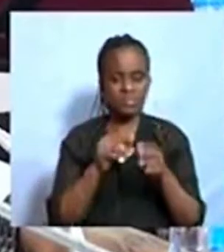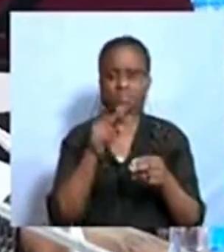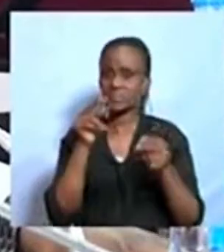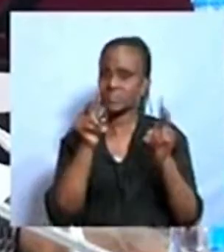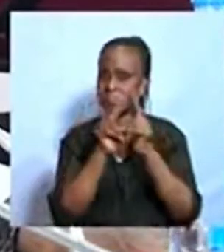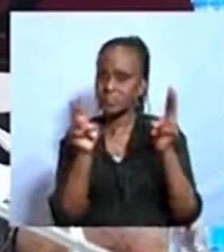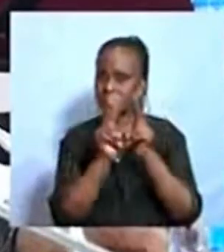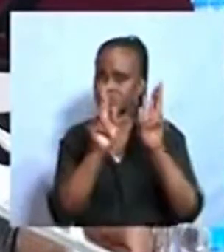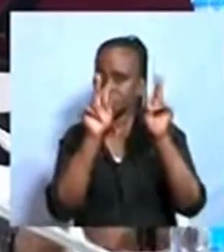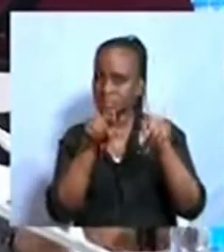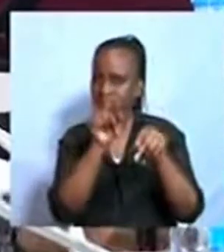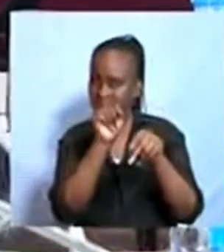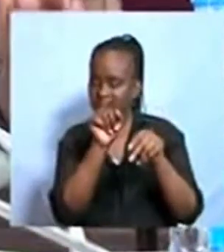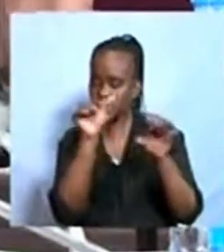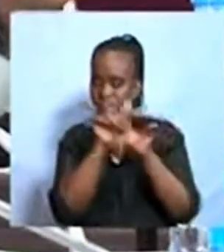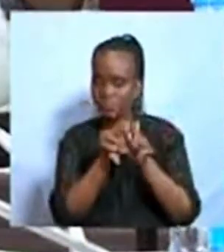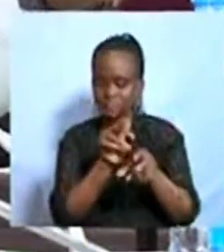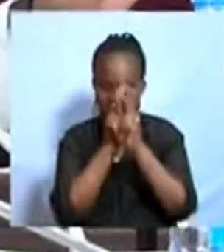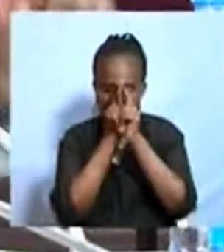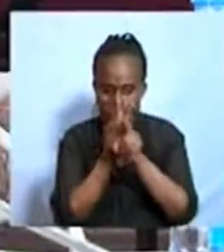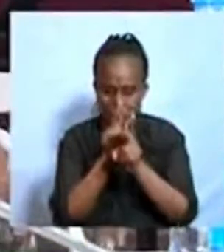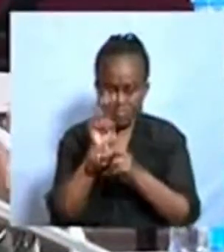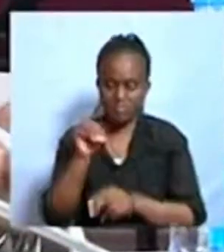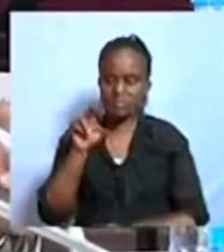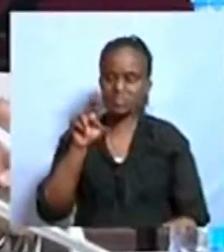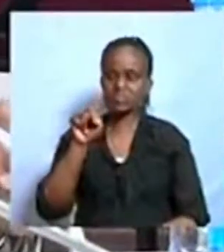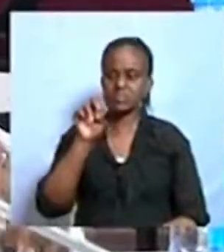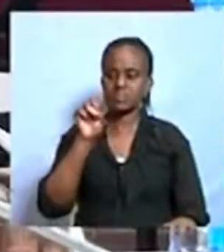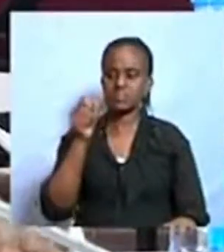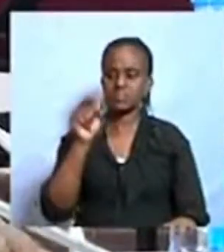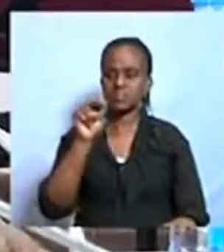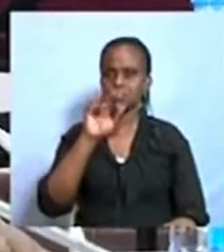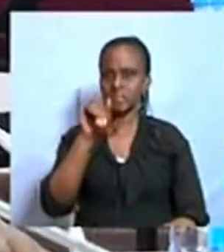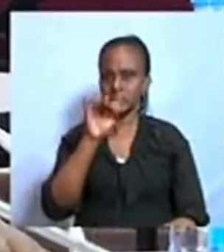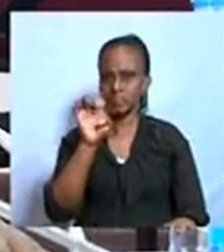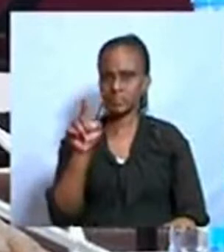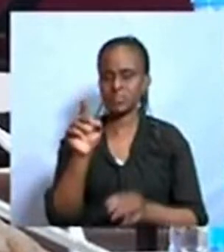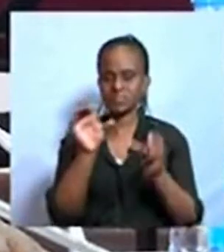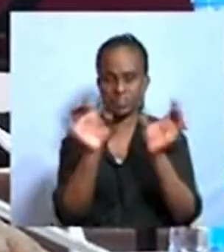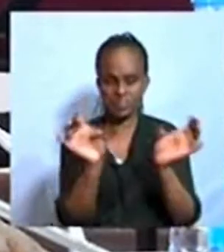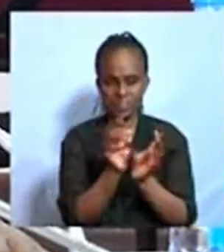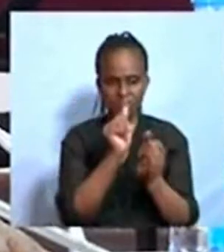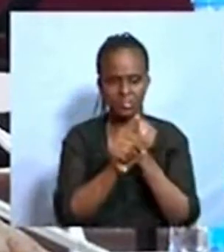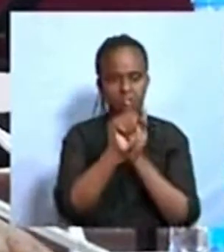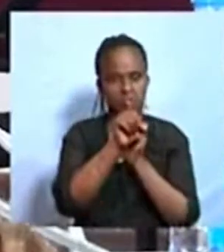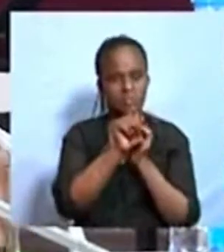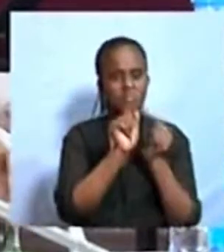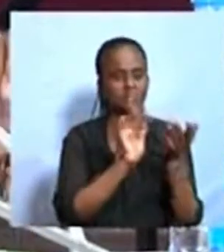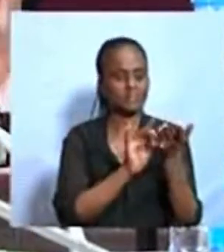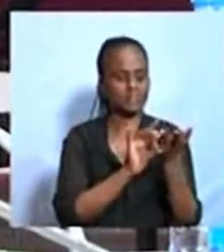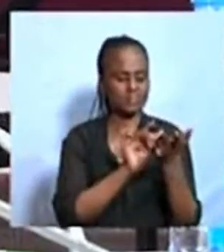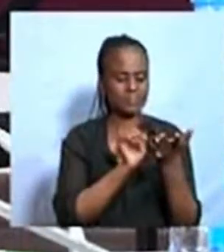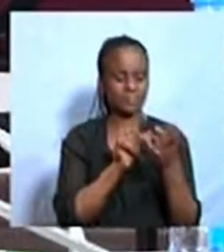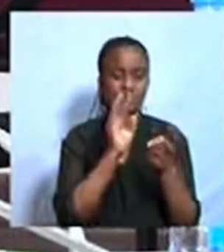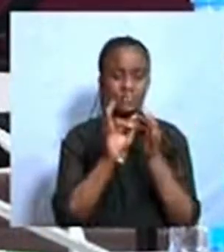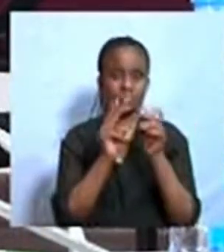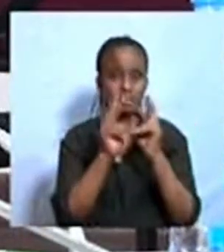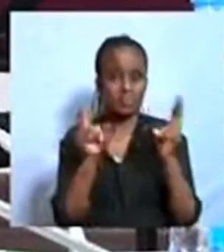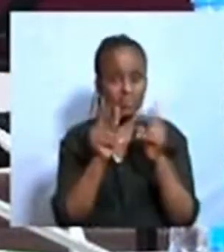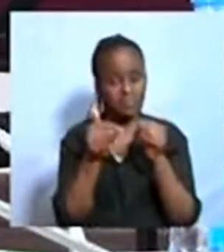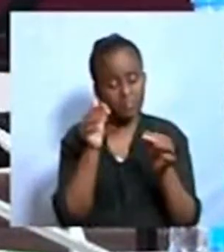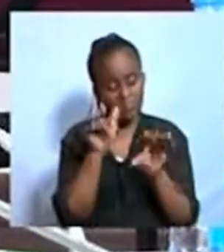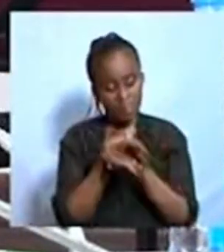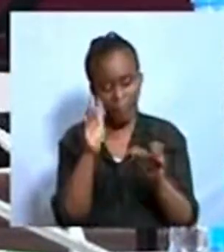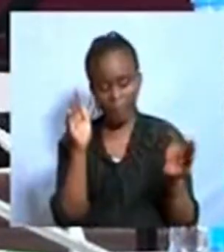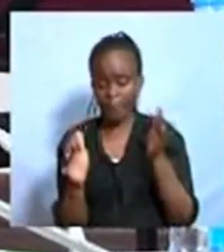very person in Honorable Musanje's constituency that needs this particular medicine. And so if in